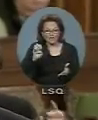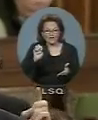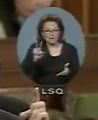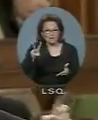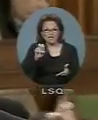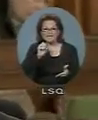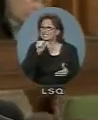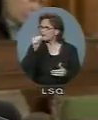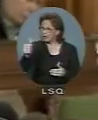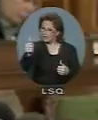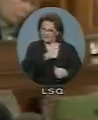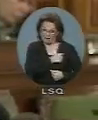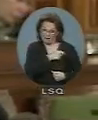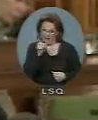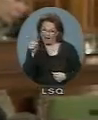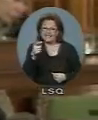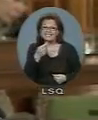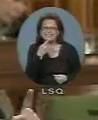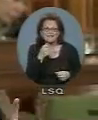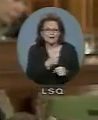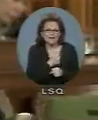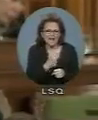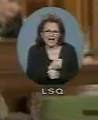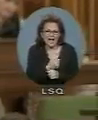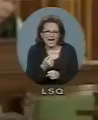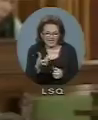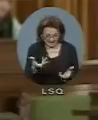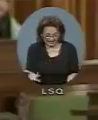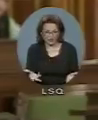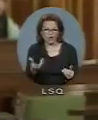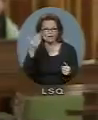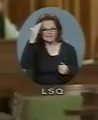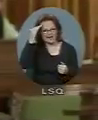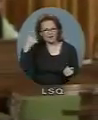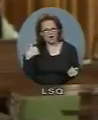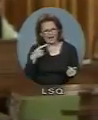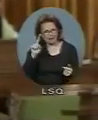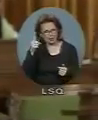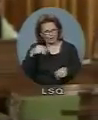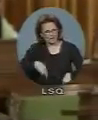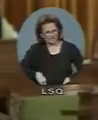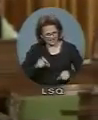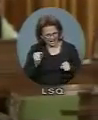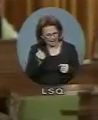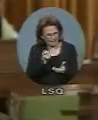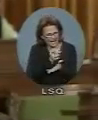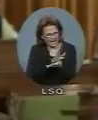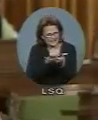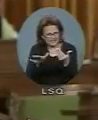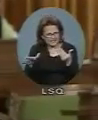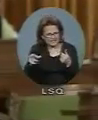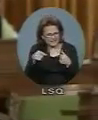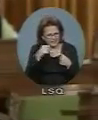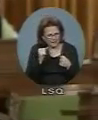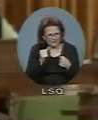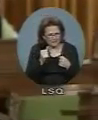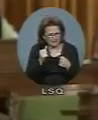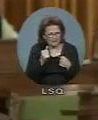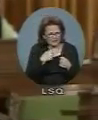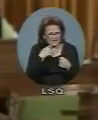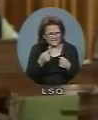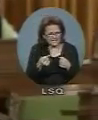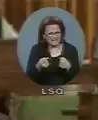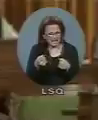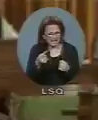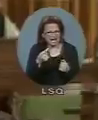And is the Prime Minister able to guarantee that these detainees are indeed considered according to the